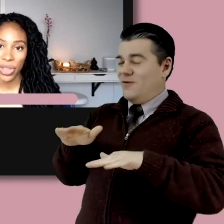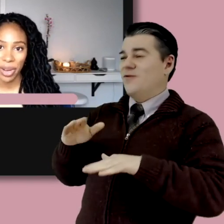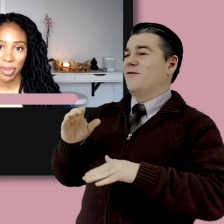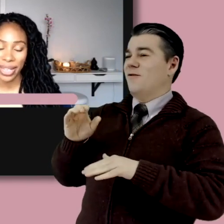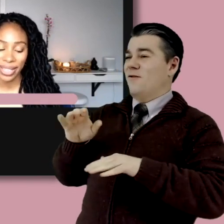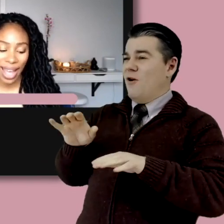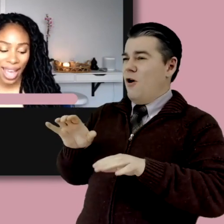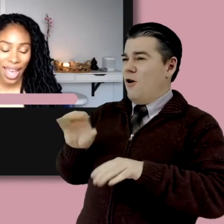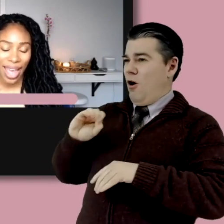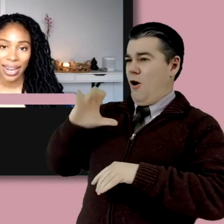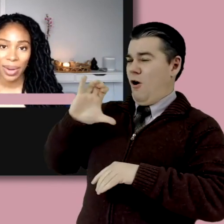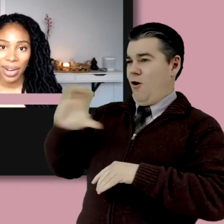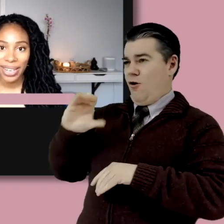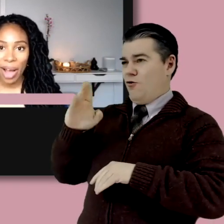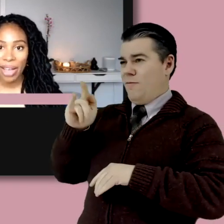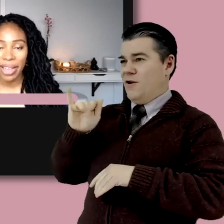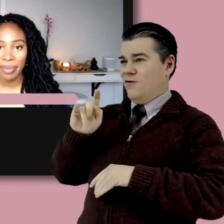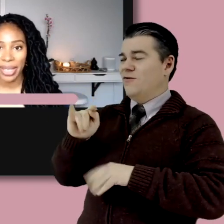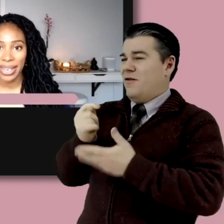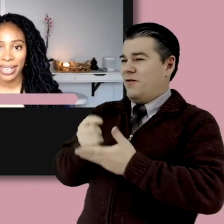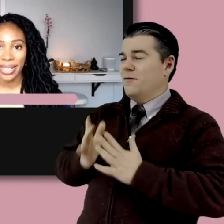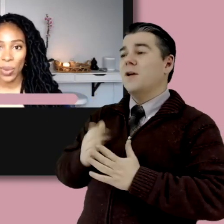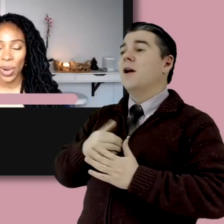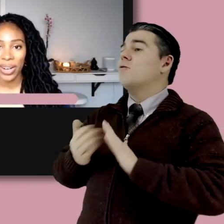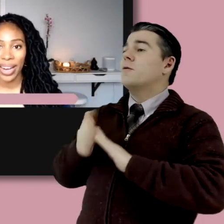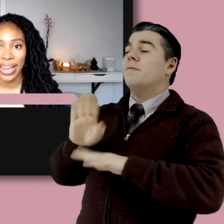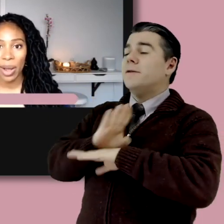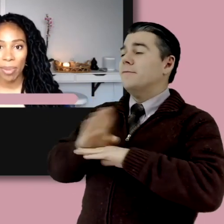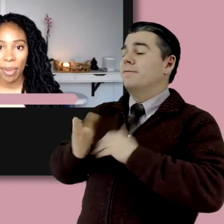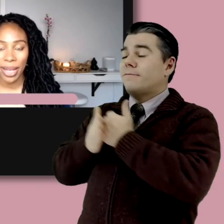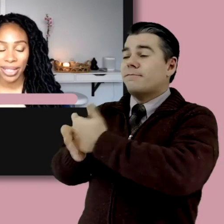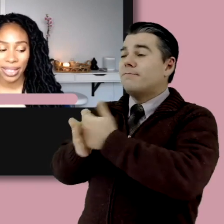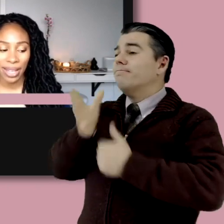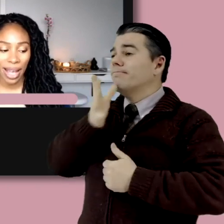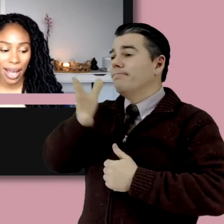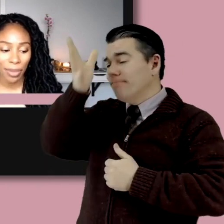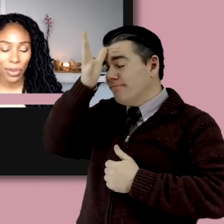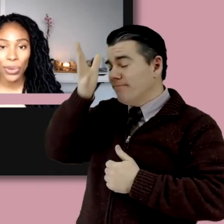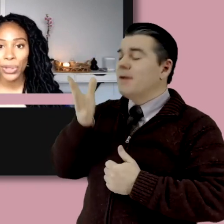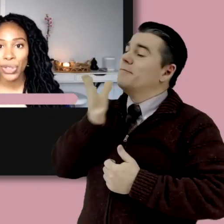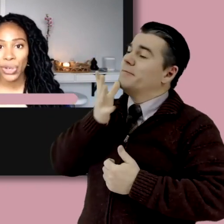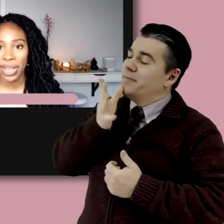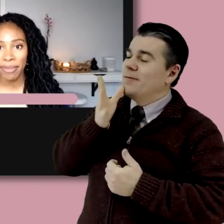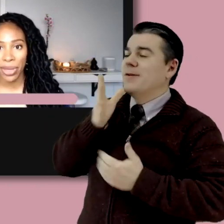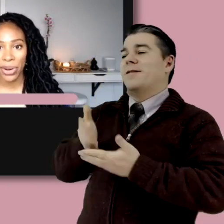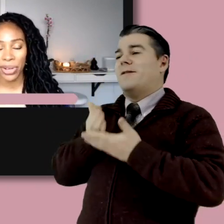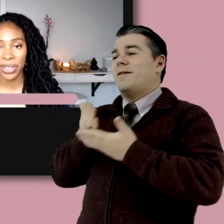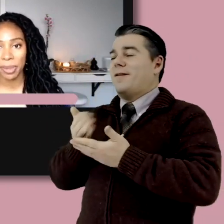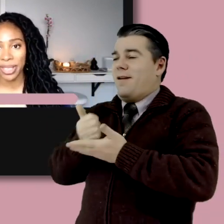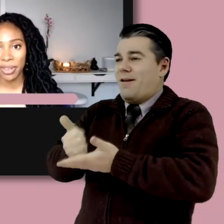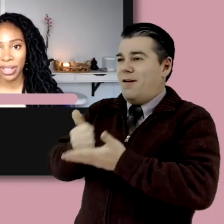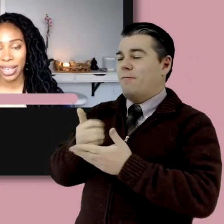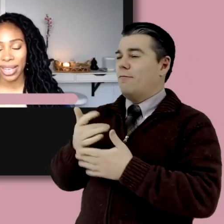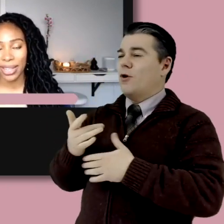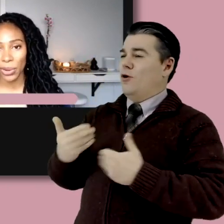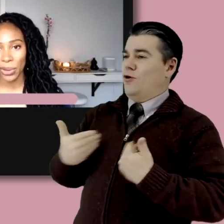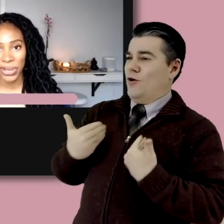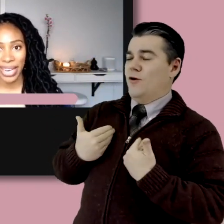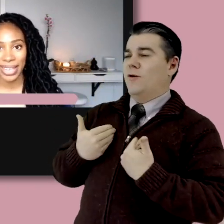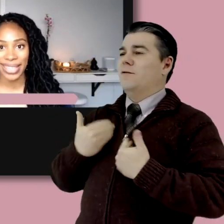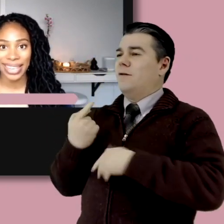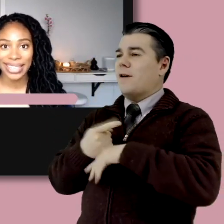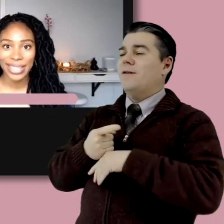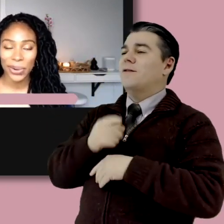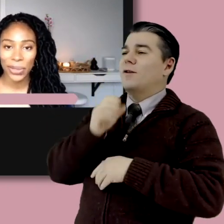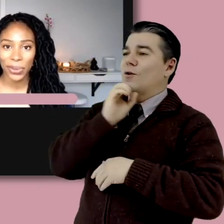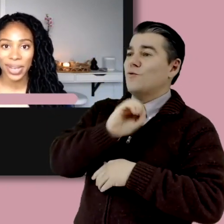occupational therapist. And I run an online business where I help mamas through their journey of motherhood, specifically in the earlier